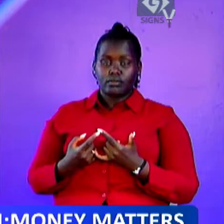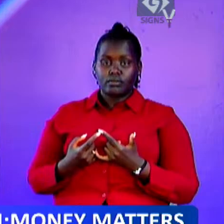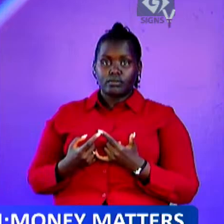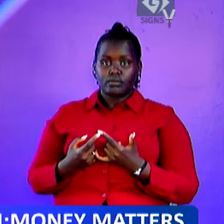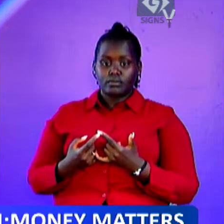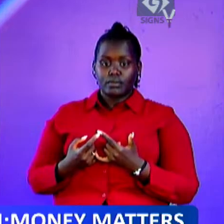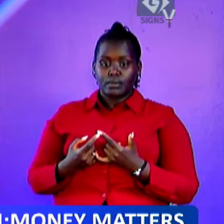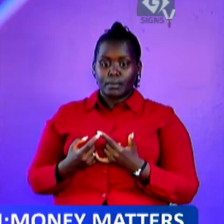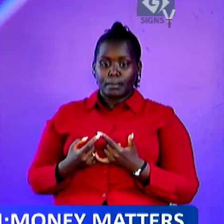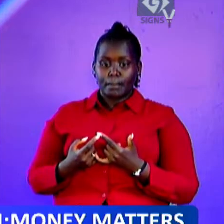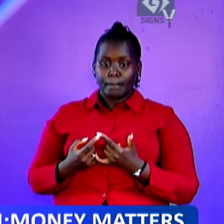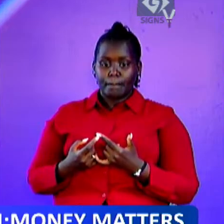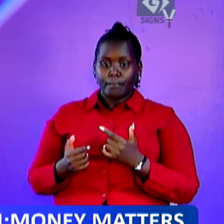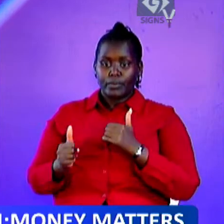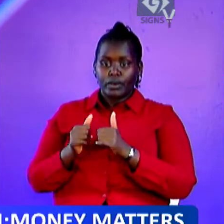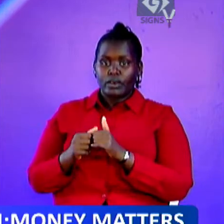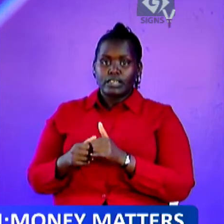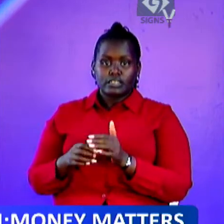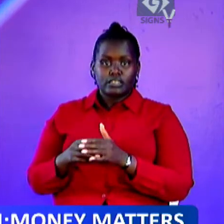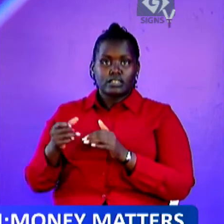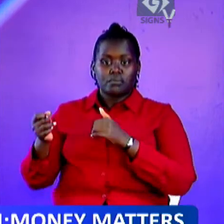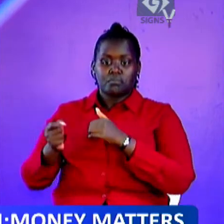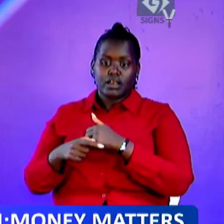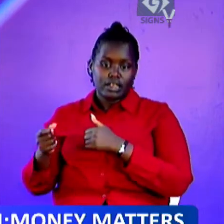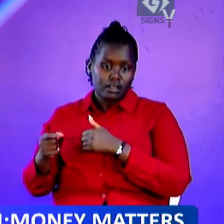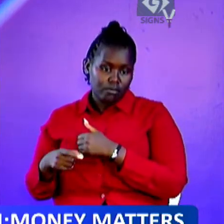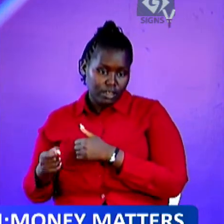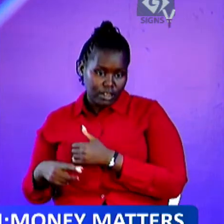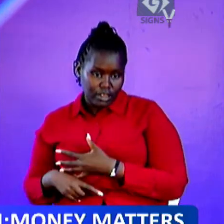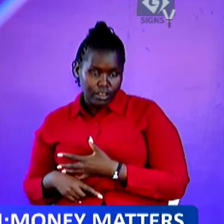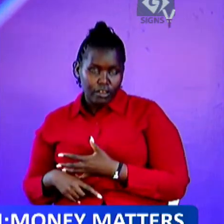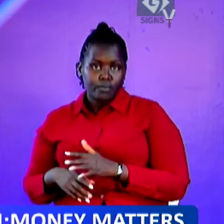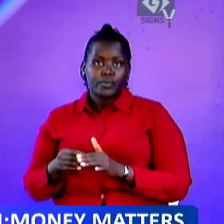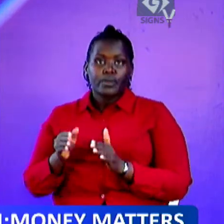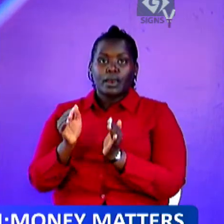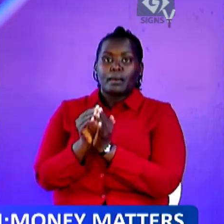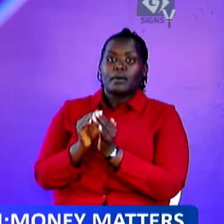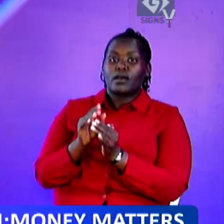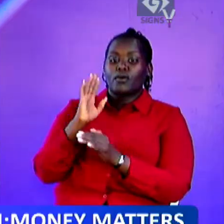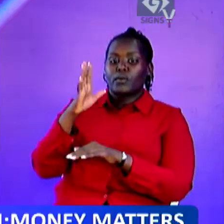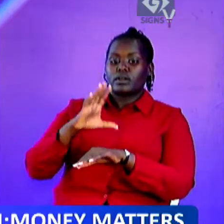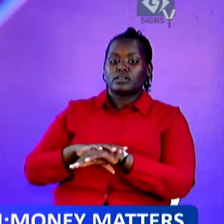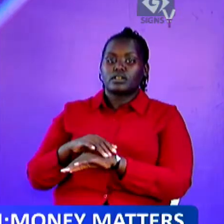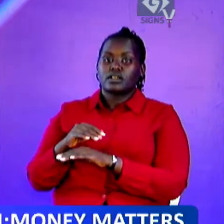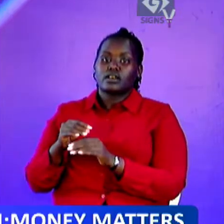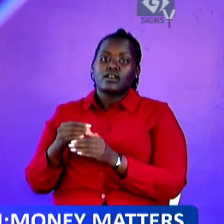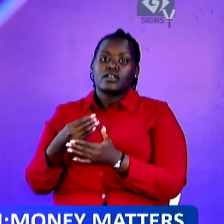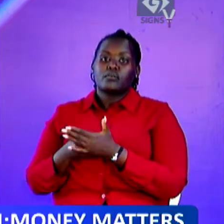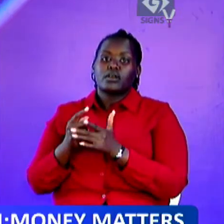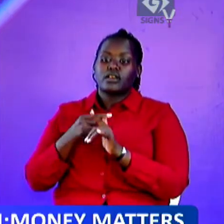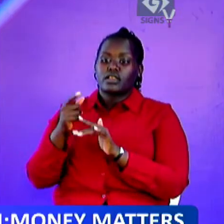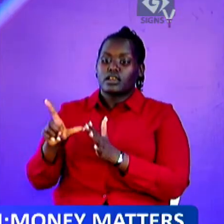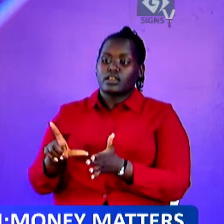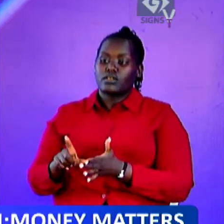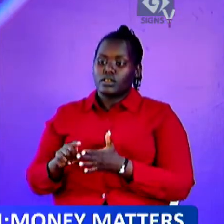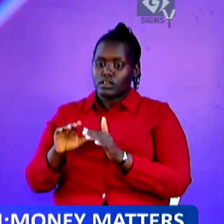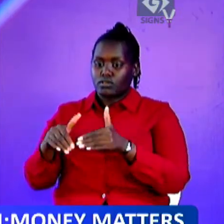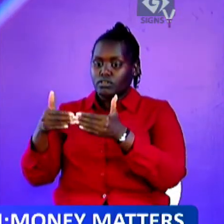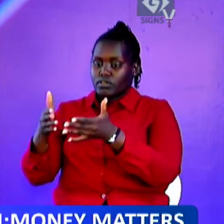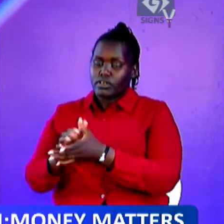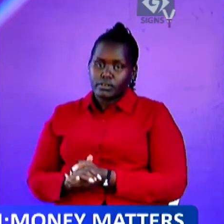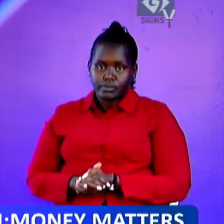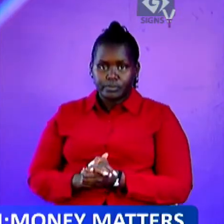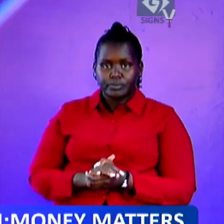obligations, rent, salaries, civil servants, that kind of thing. Of course, the bank will take that money and lend it out. Yeah.